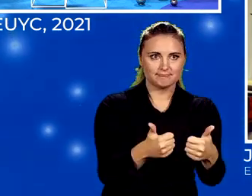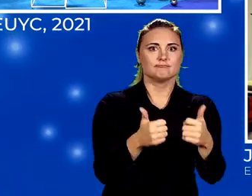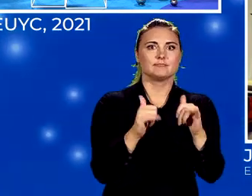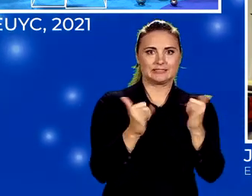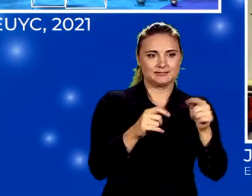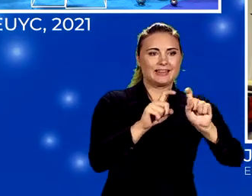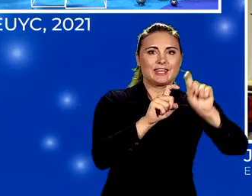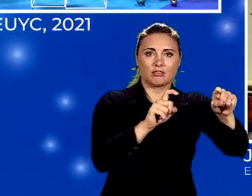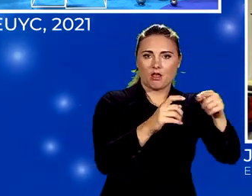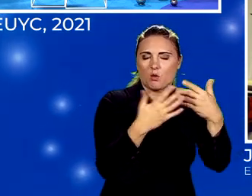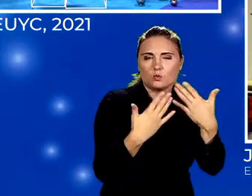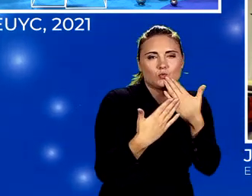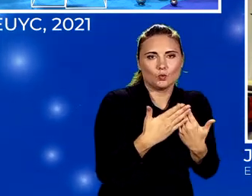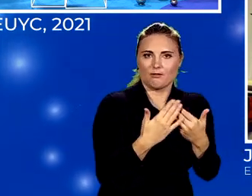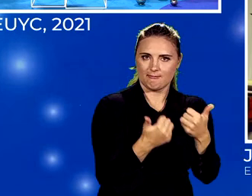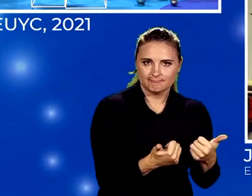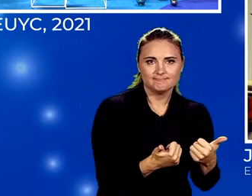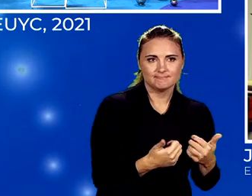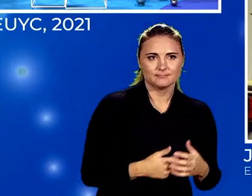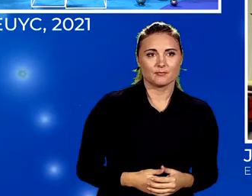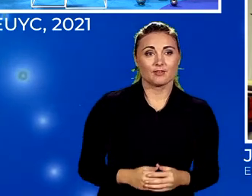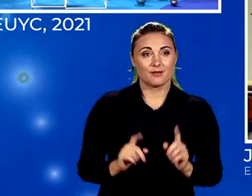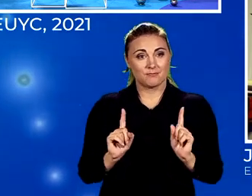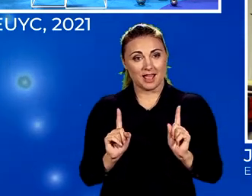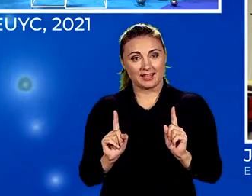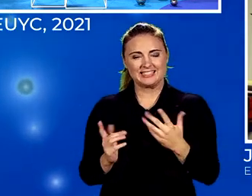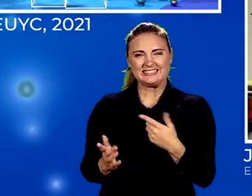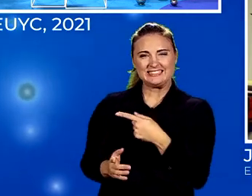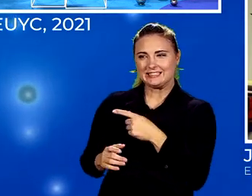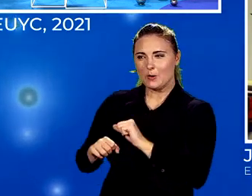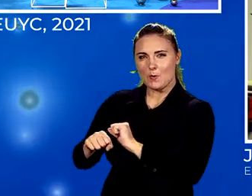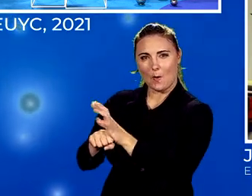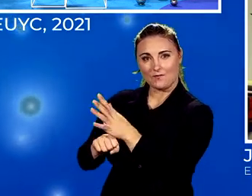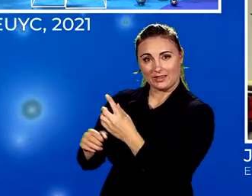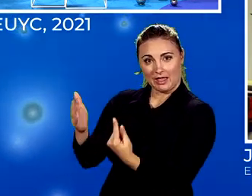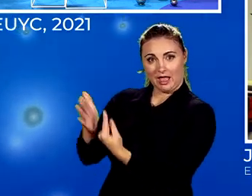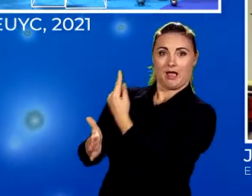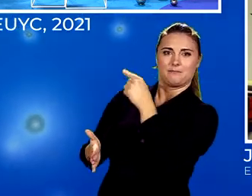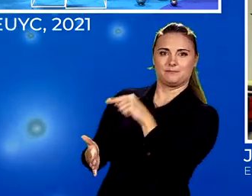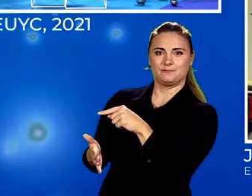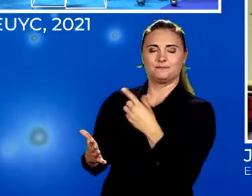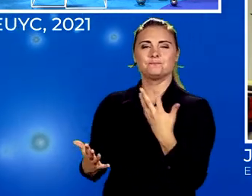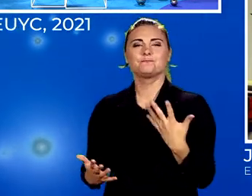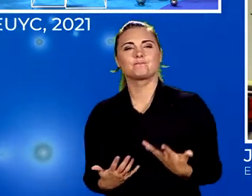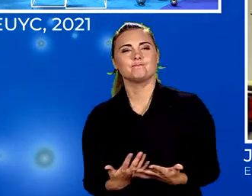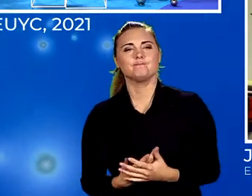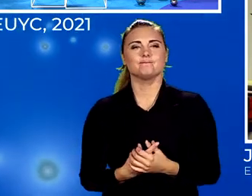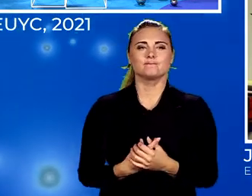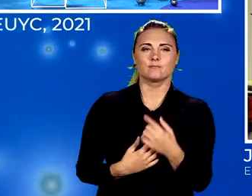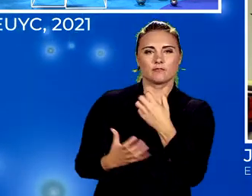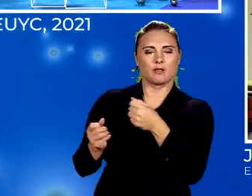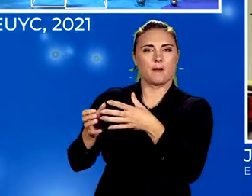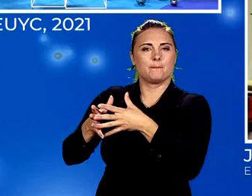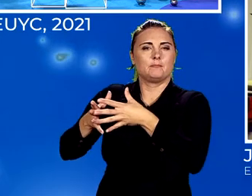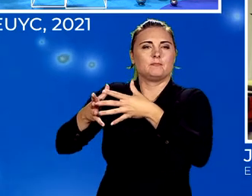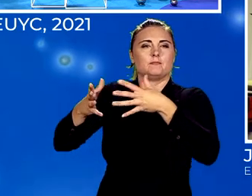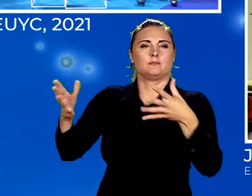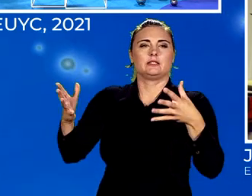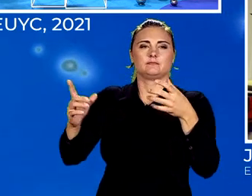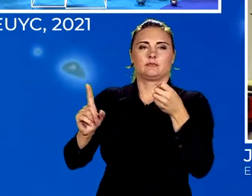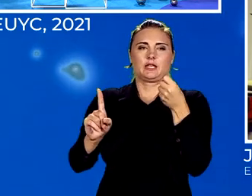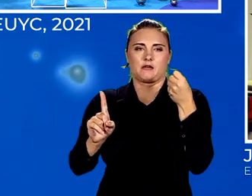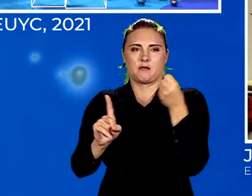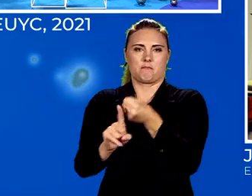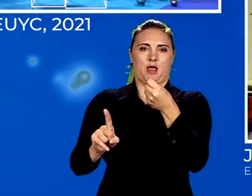pandemic. However, the pandemic also has come, has put enormous strains on our economy,